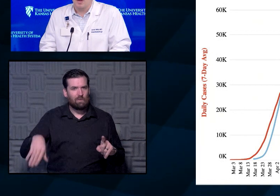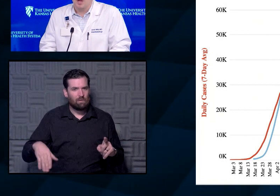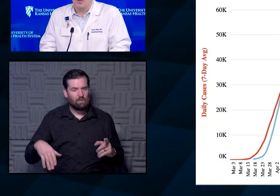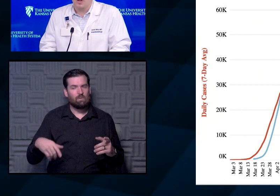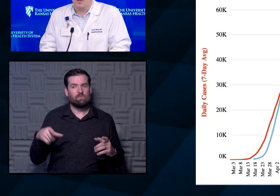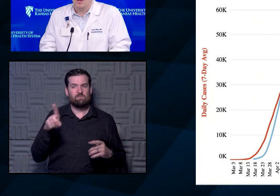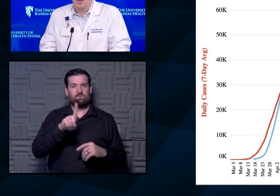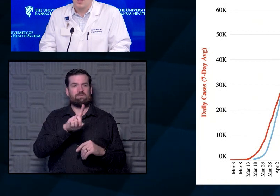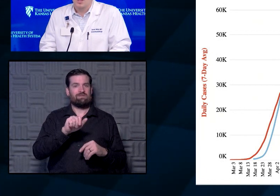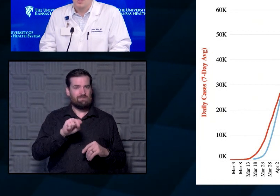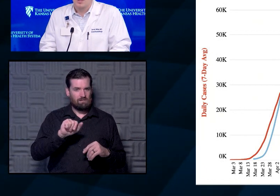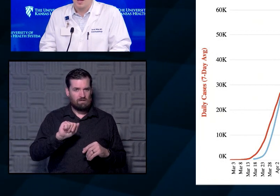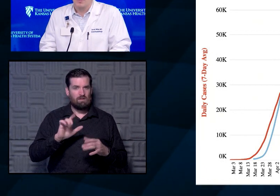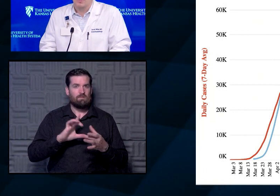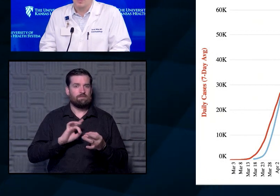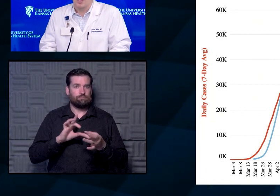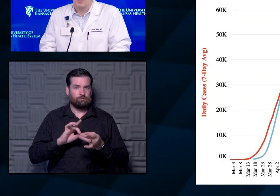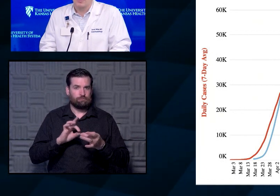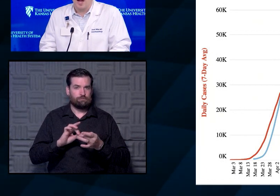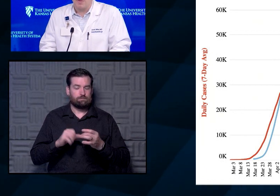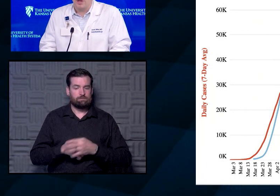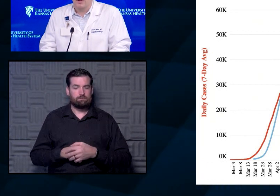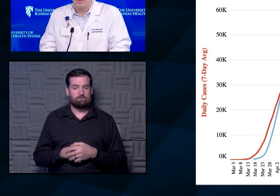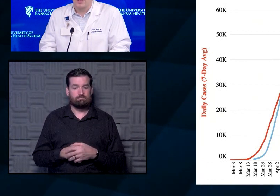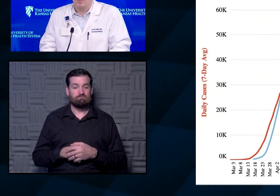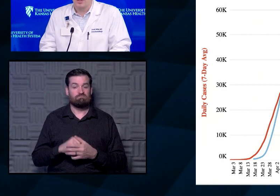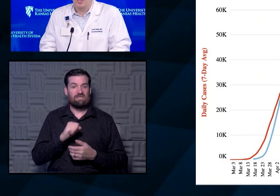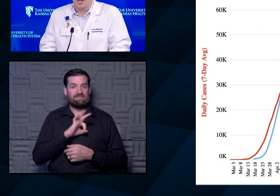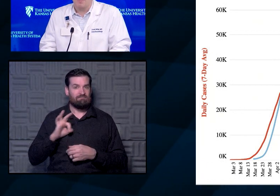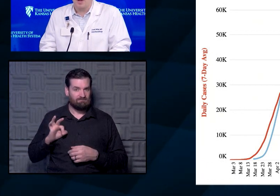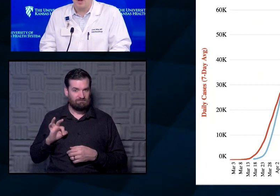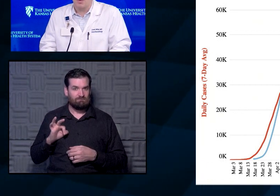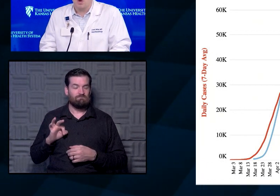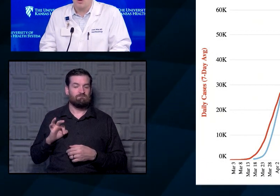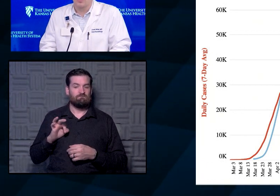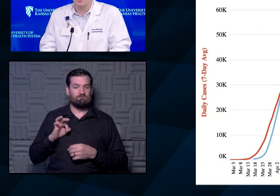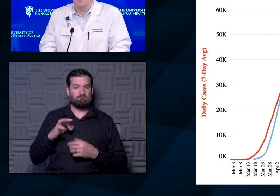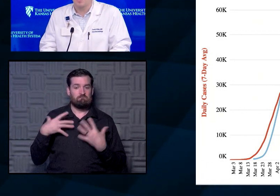as Dana mentioned, that staffing, the ability